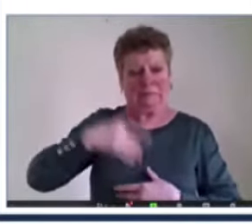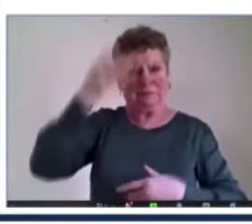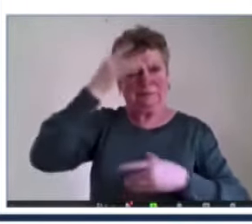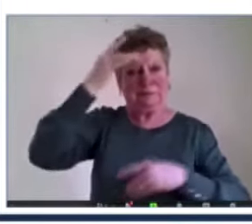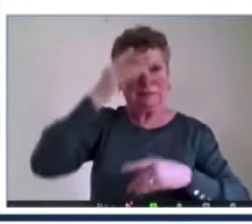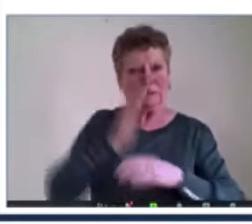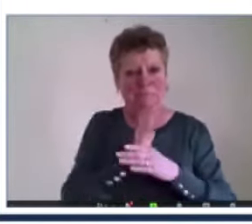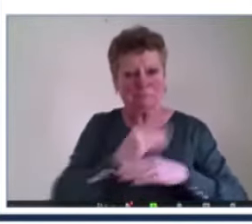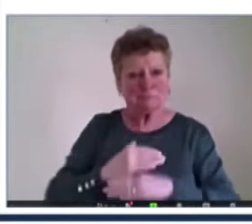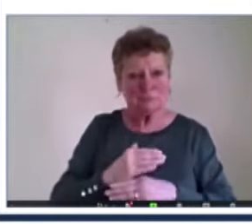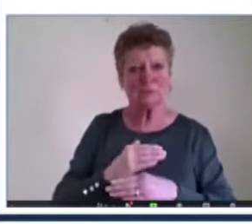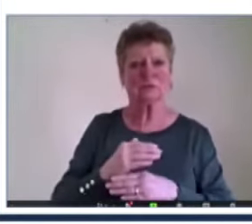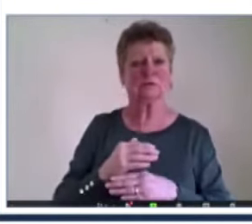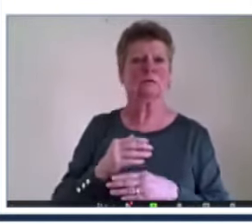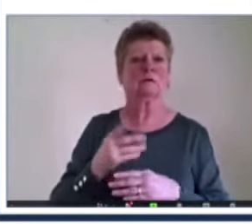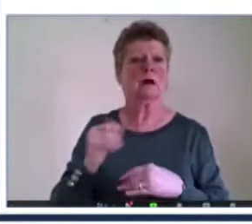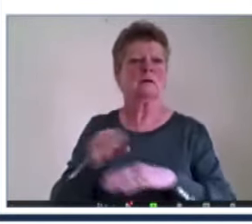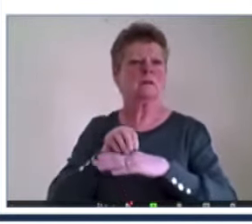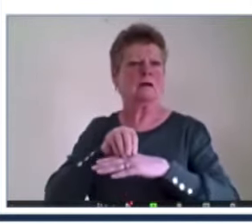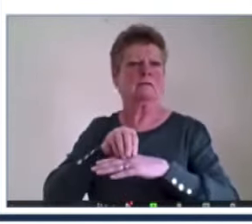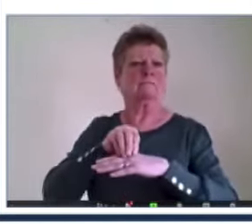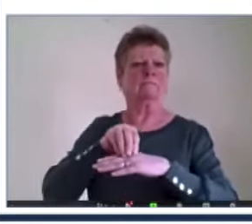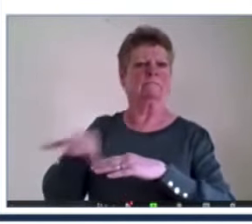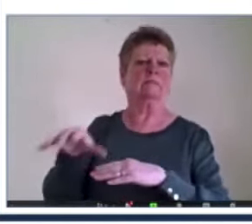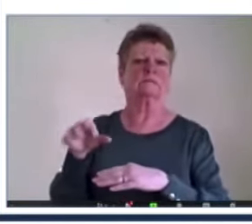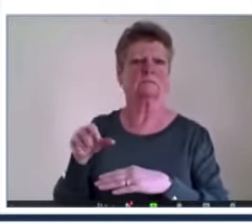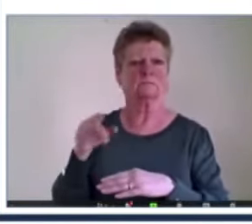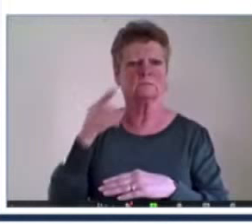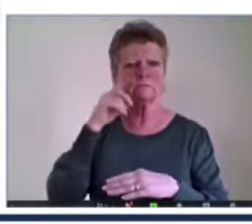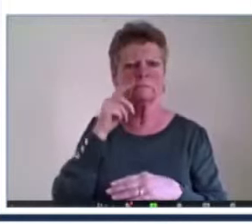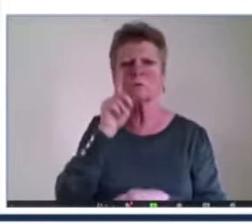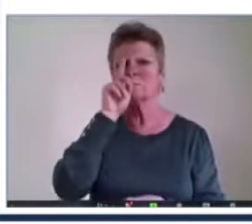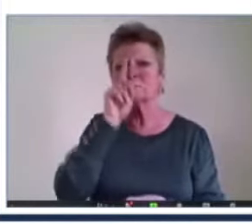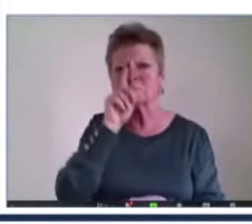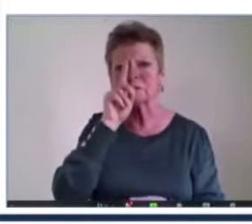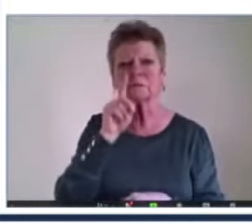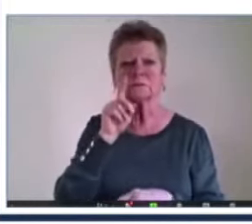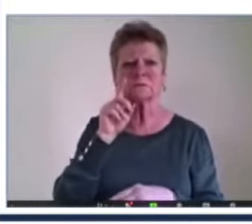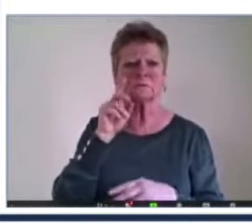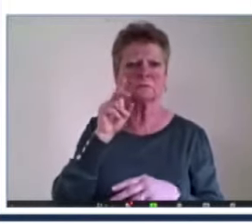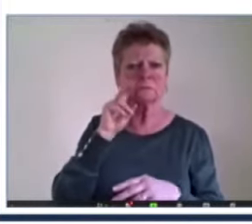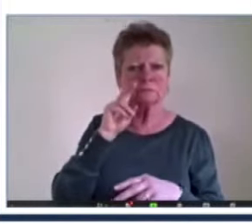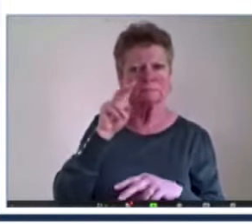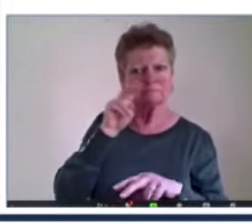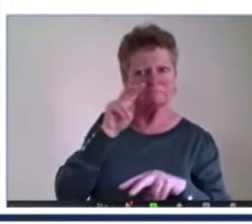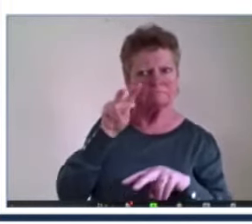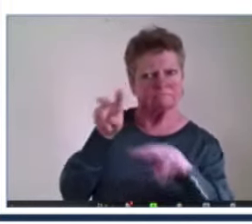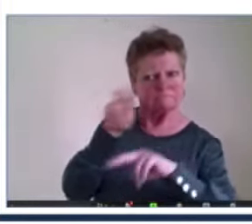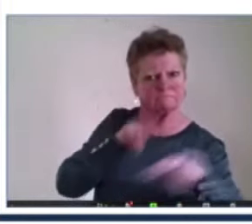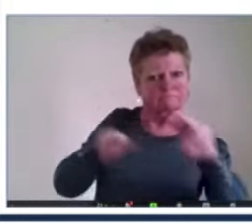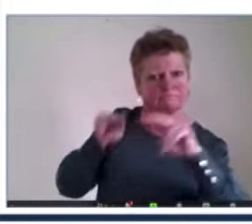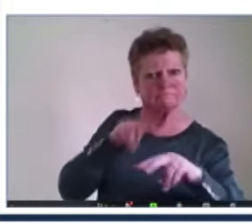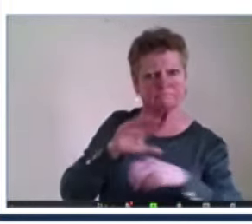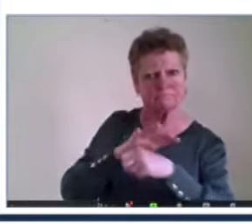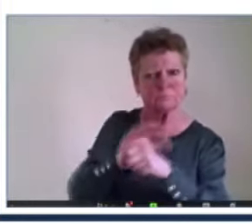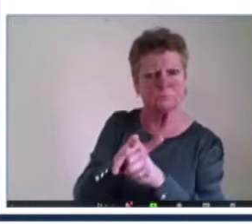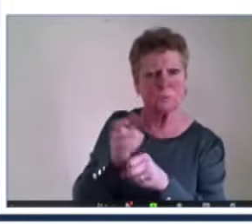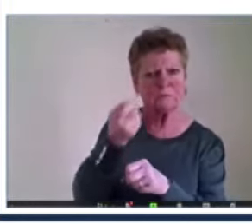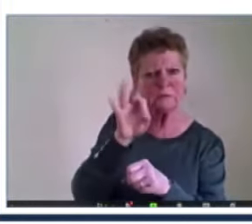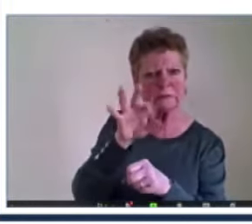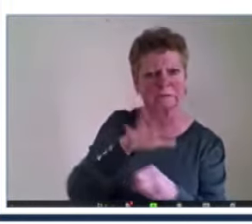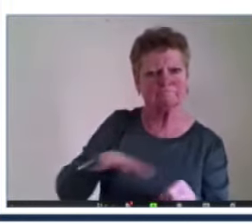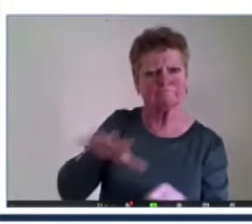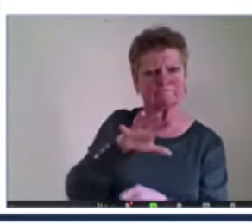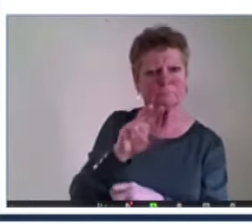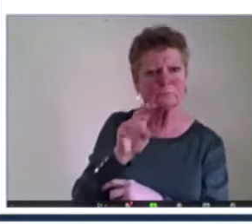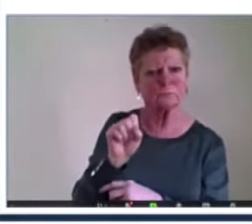into the current strategy for testing and monitoring COVID-19 in Nova Scotia? And further to that,